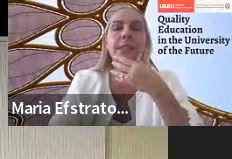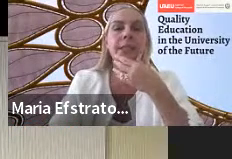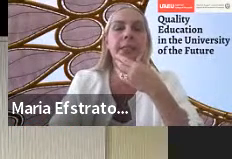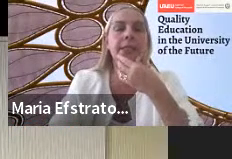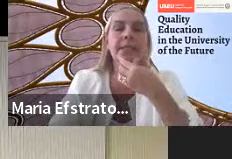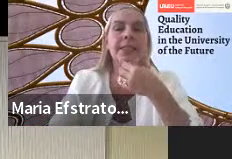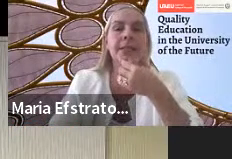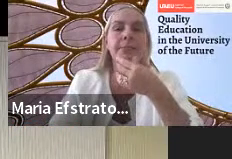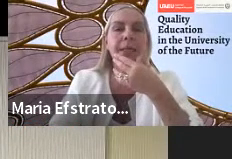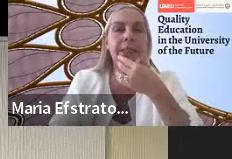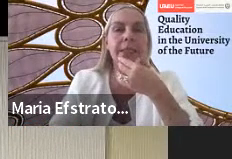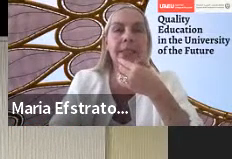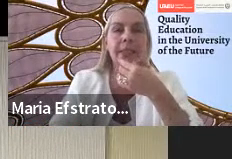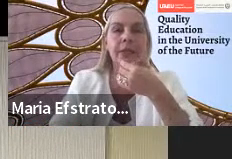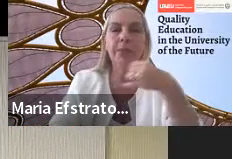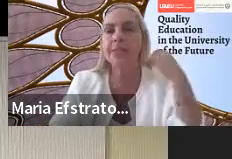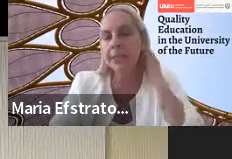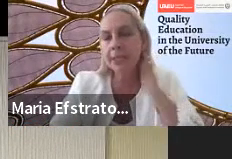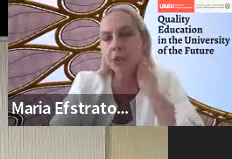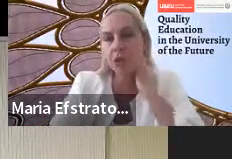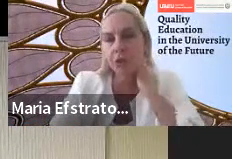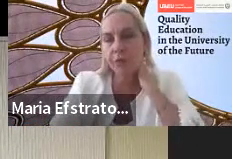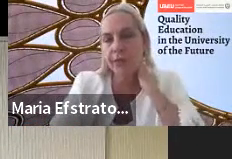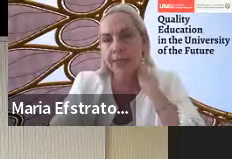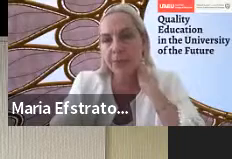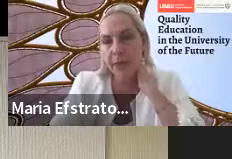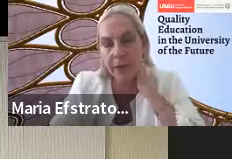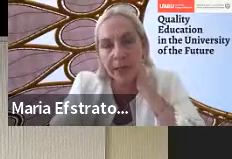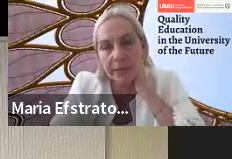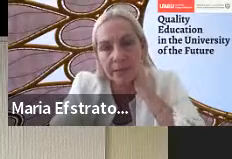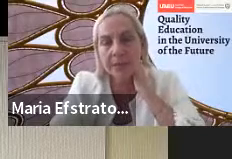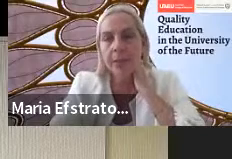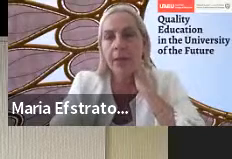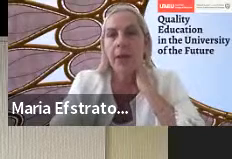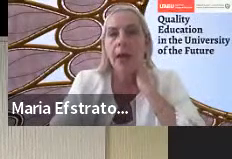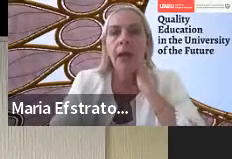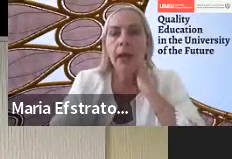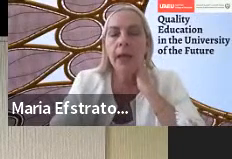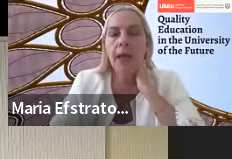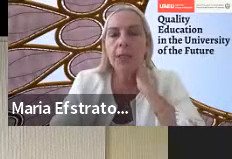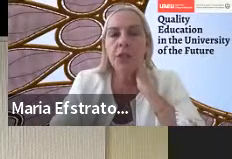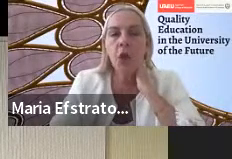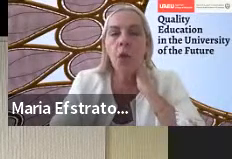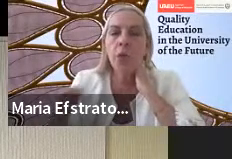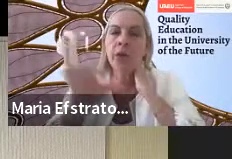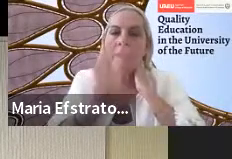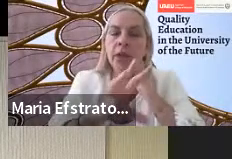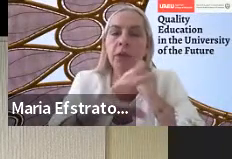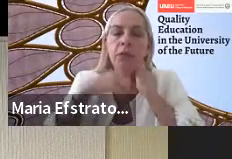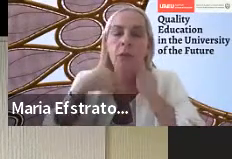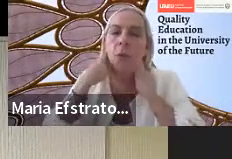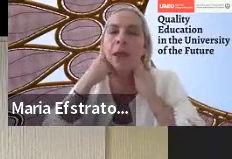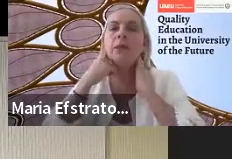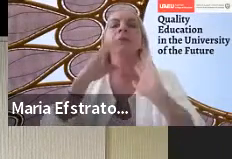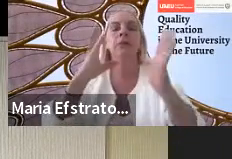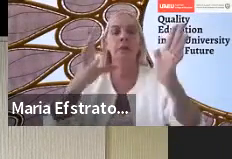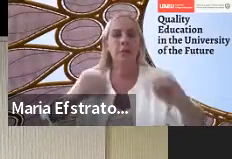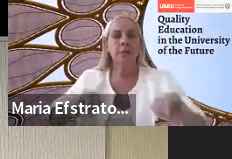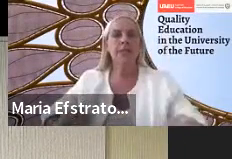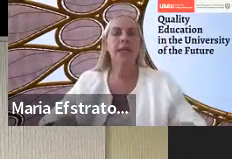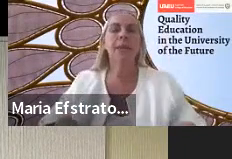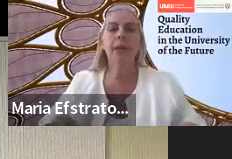This is a schematic representation of the experience. So in